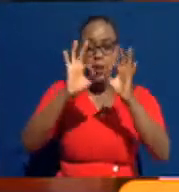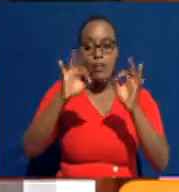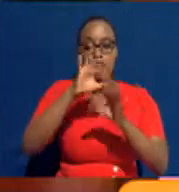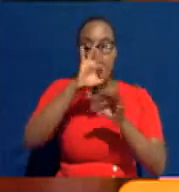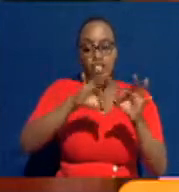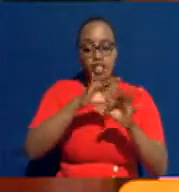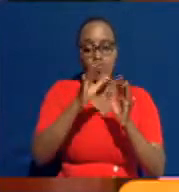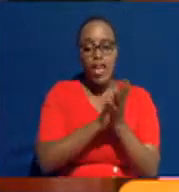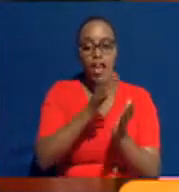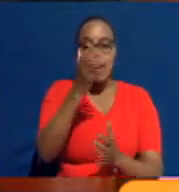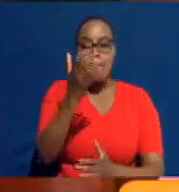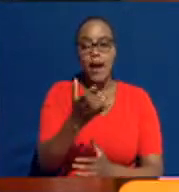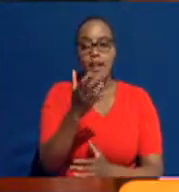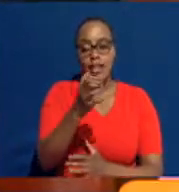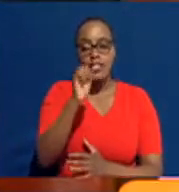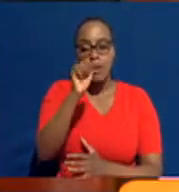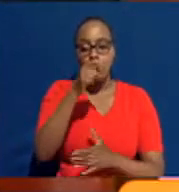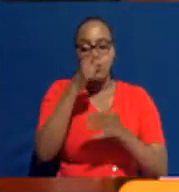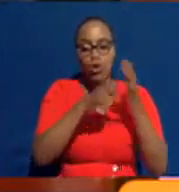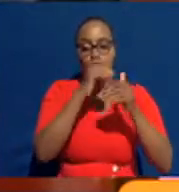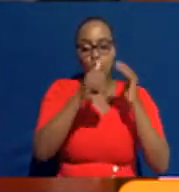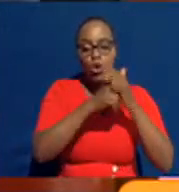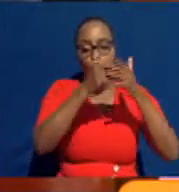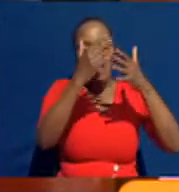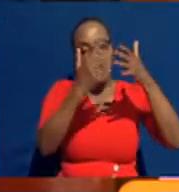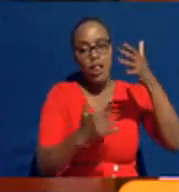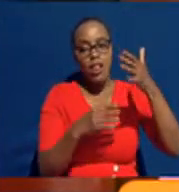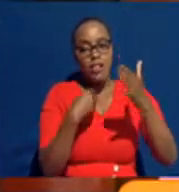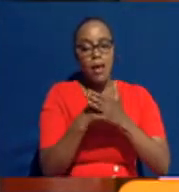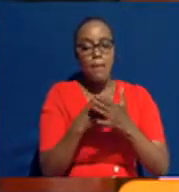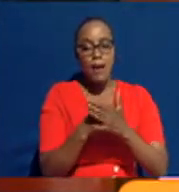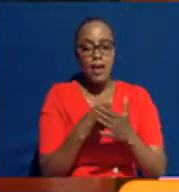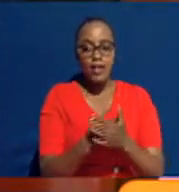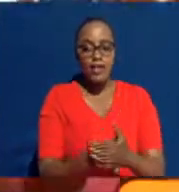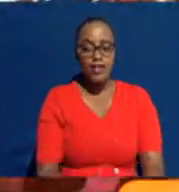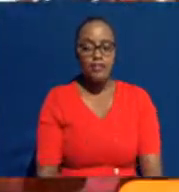and mandazis can cost all this much money. Stephen Leto, Citizen.